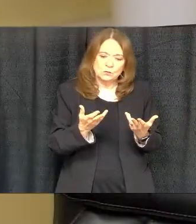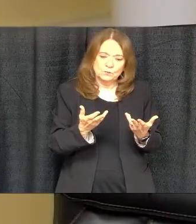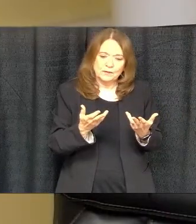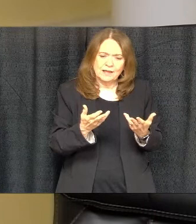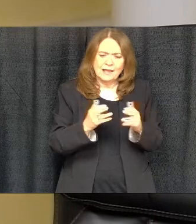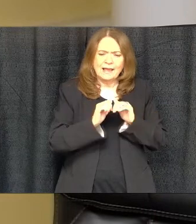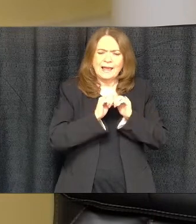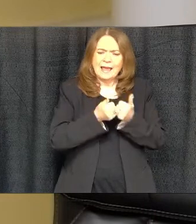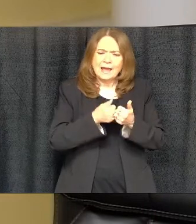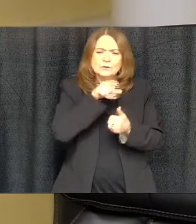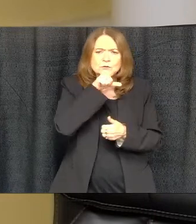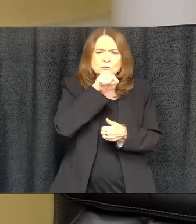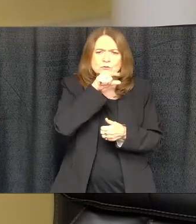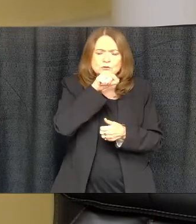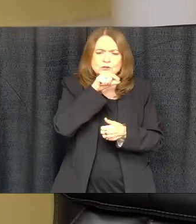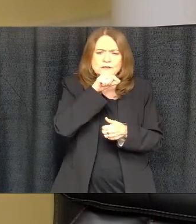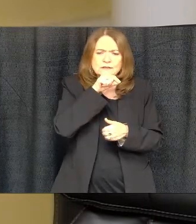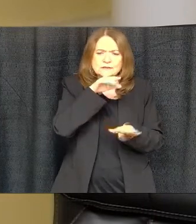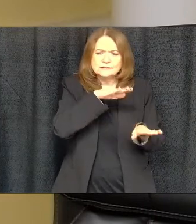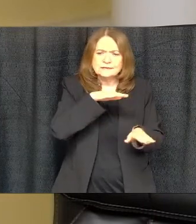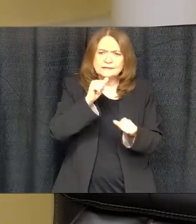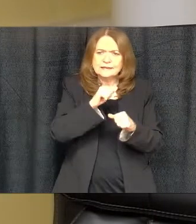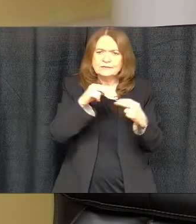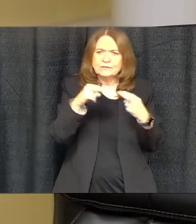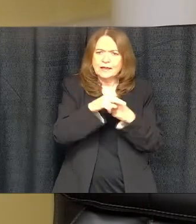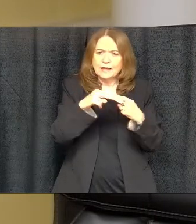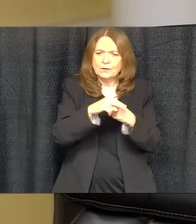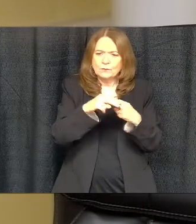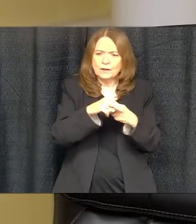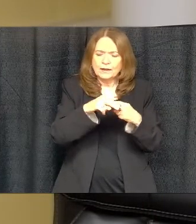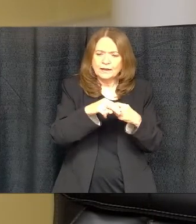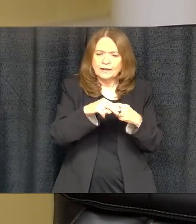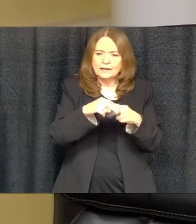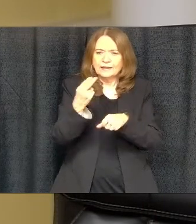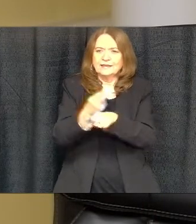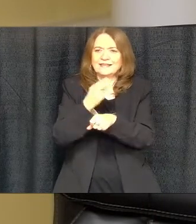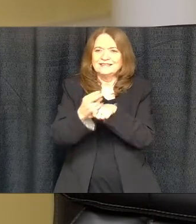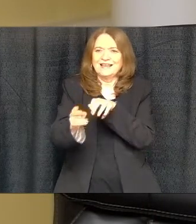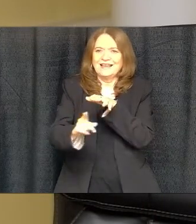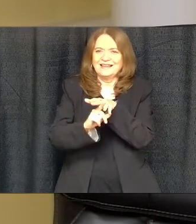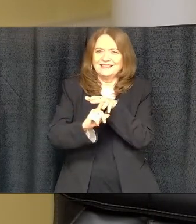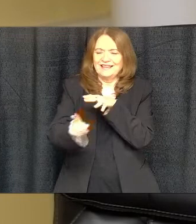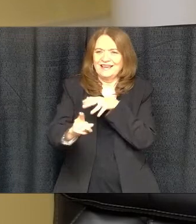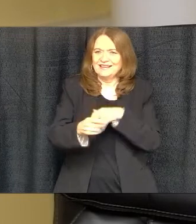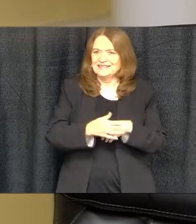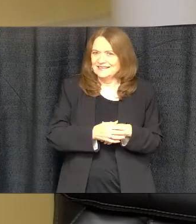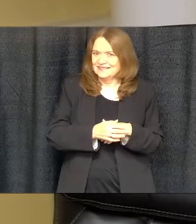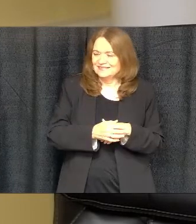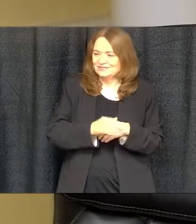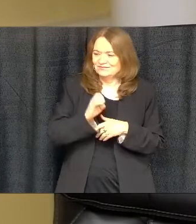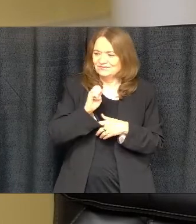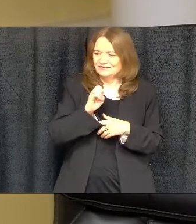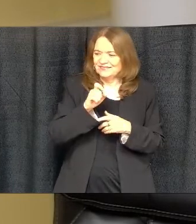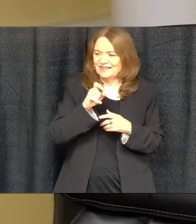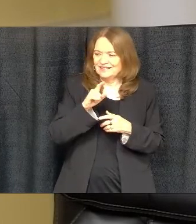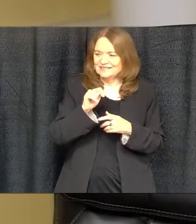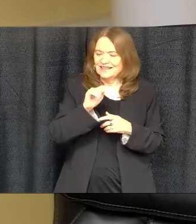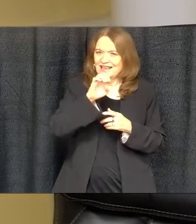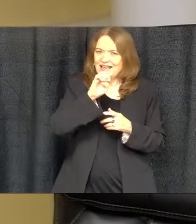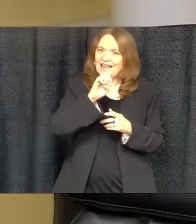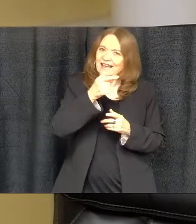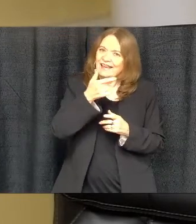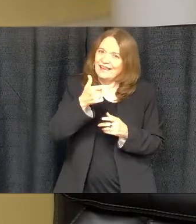How do chickens leave the highway? They take the exit. That's we got a He'll be here all jokes up week.